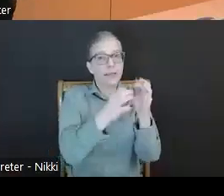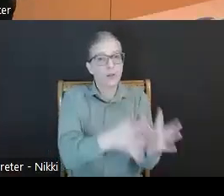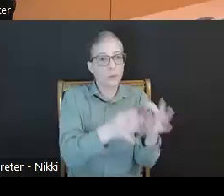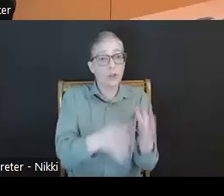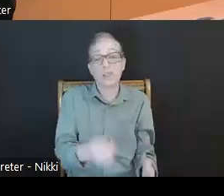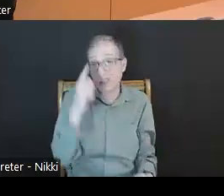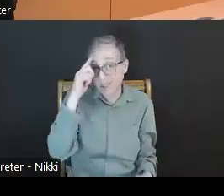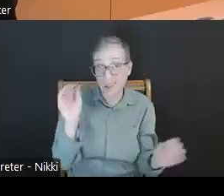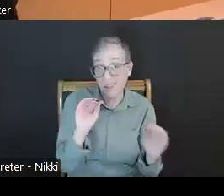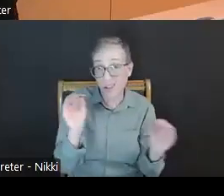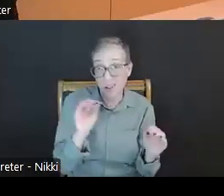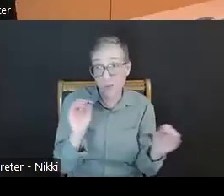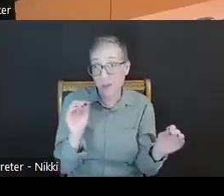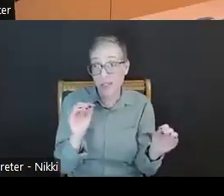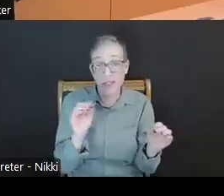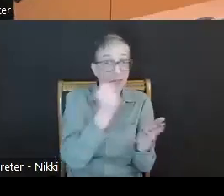you know, do.